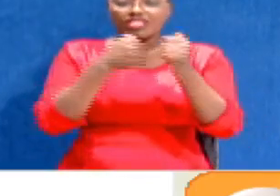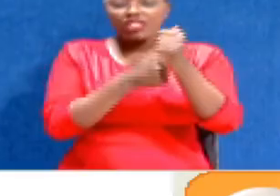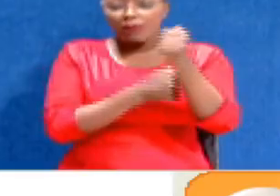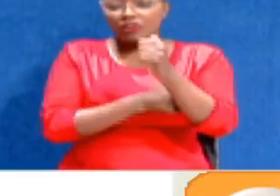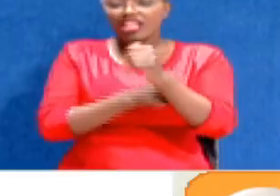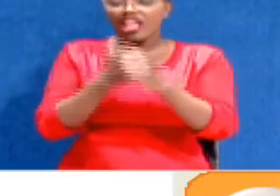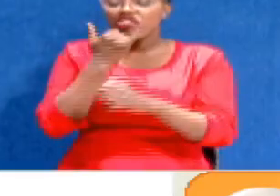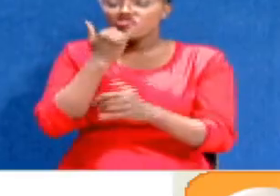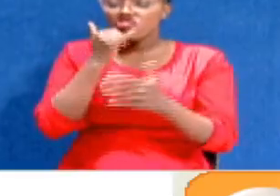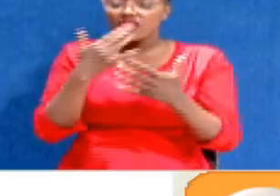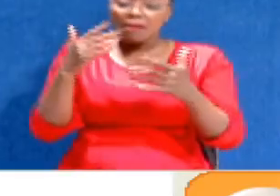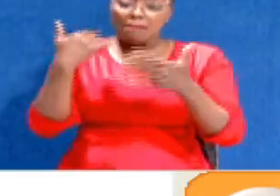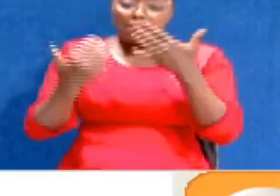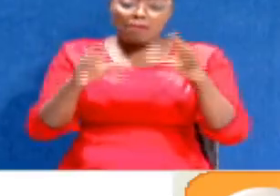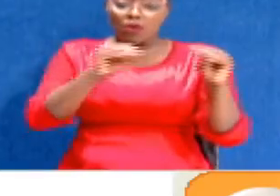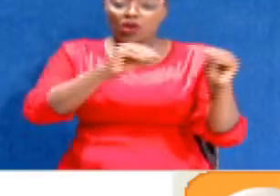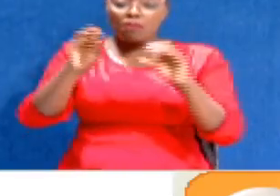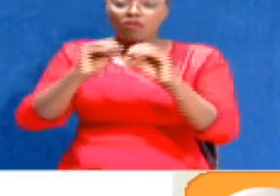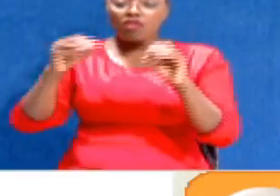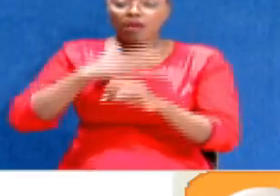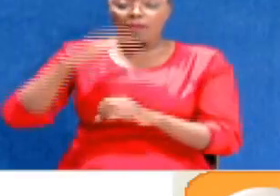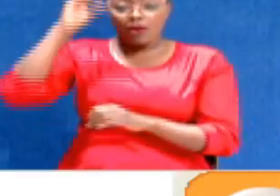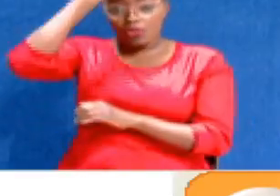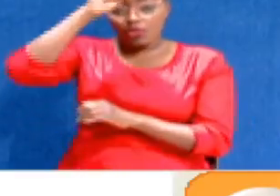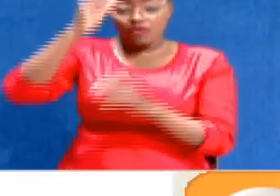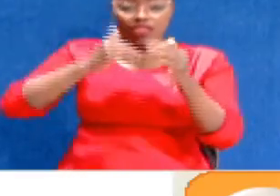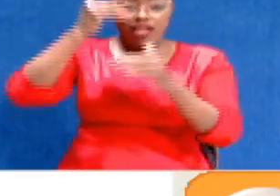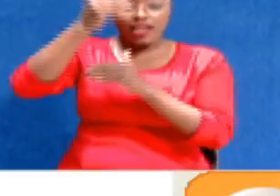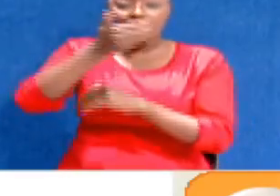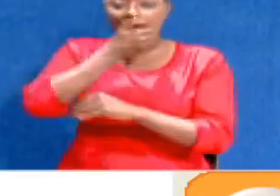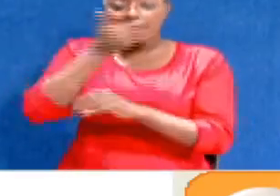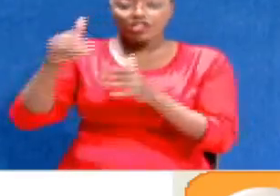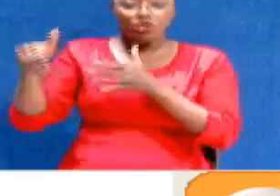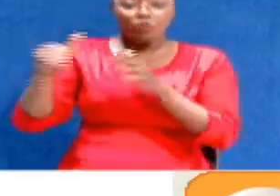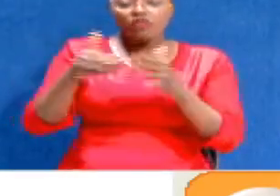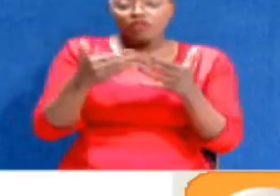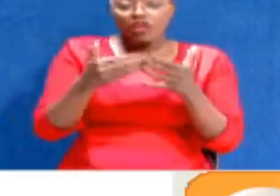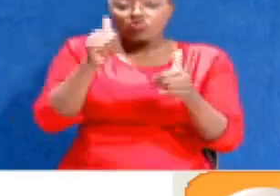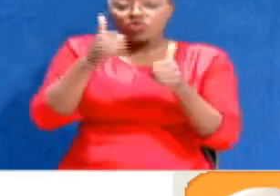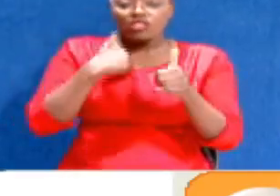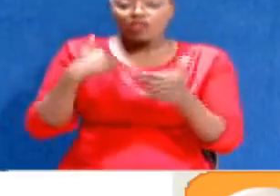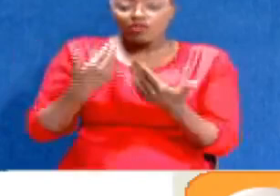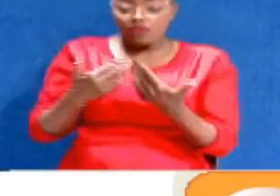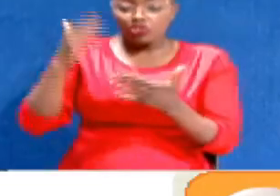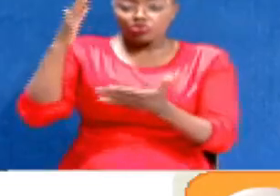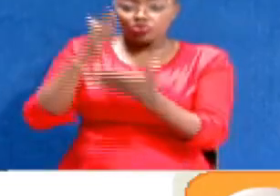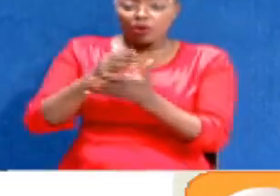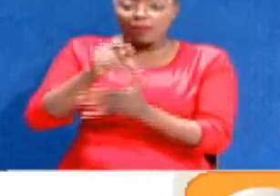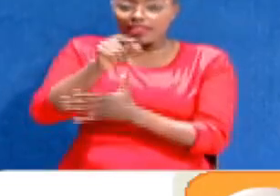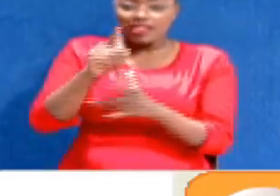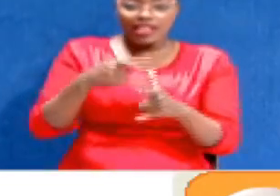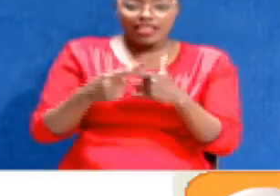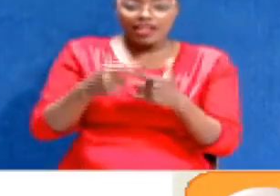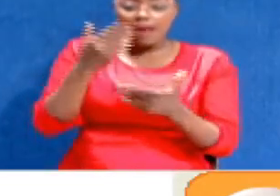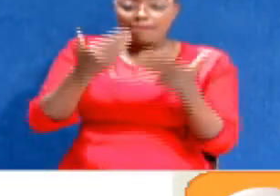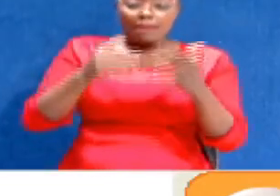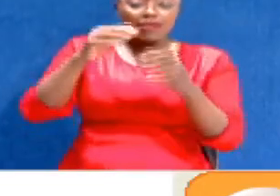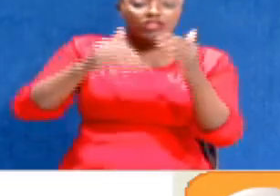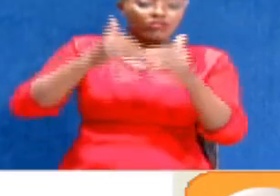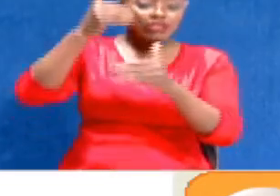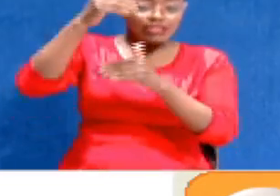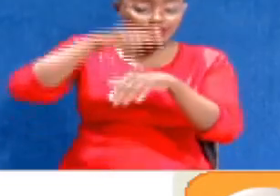it may not amount to much. In my view, the next best chance we have to treat the malady from the roots is at the ballot next